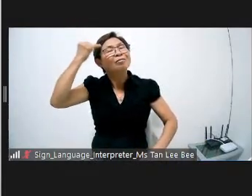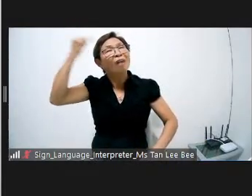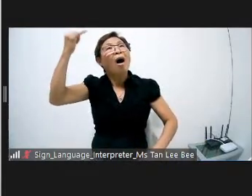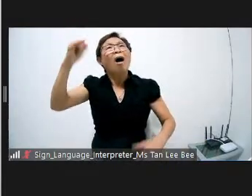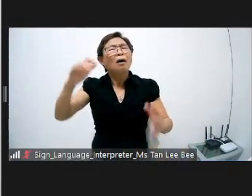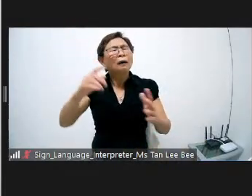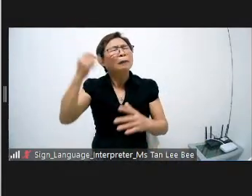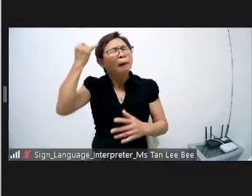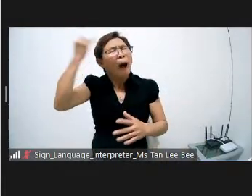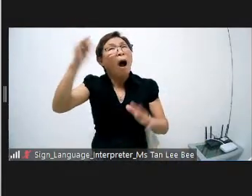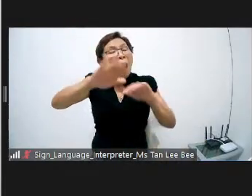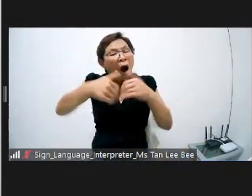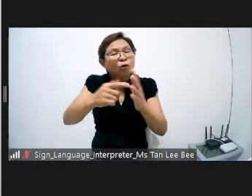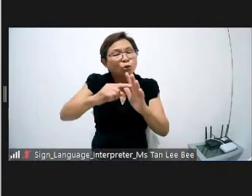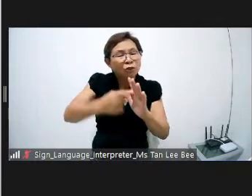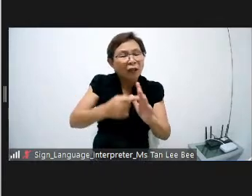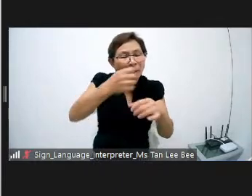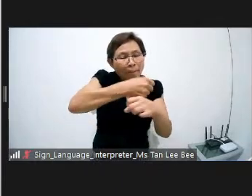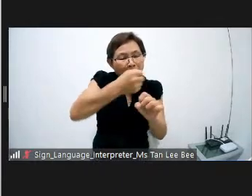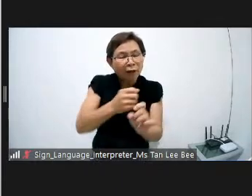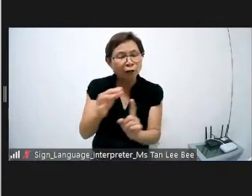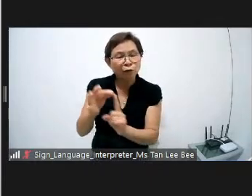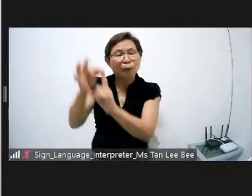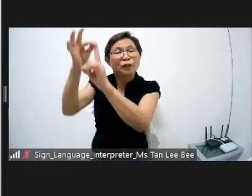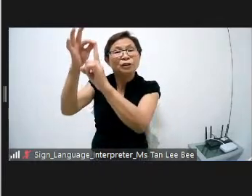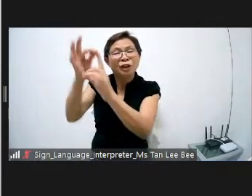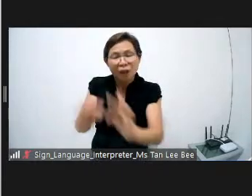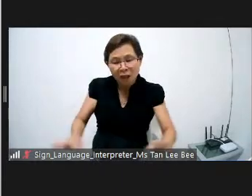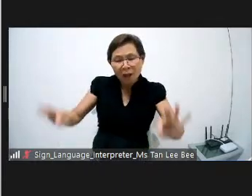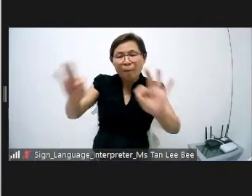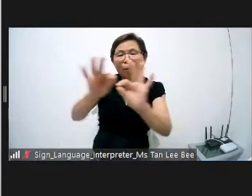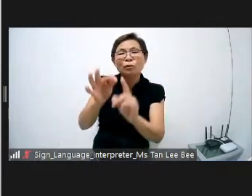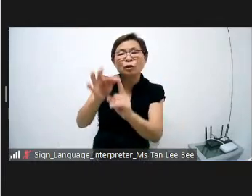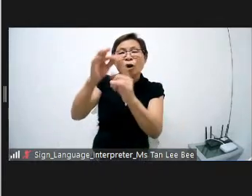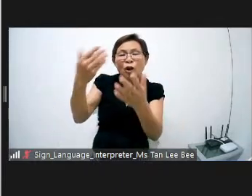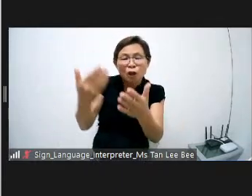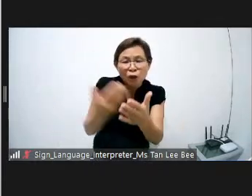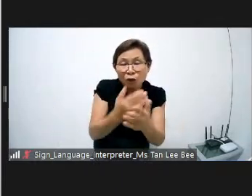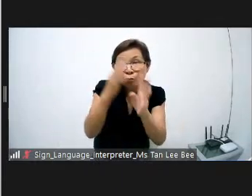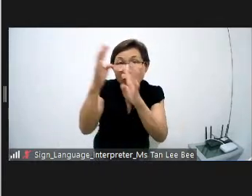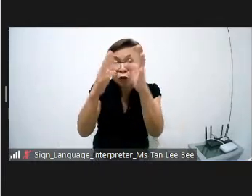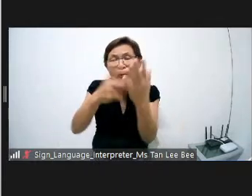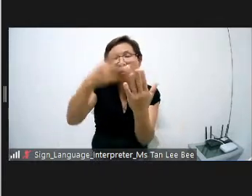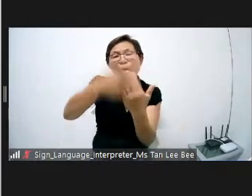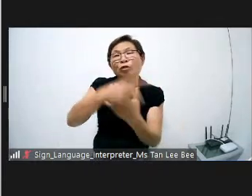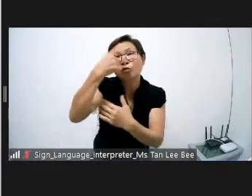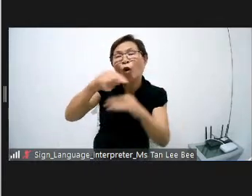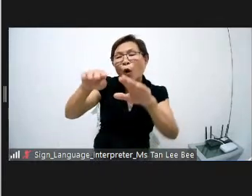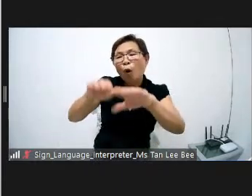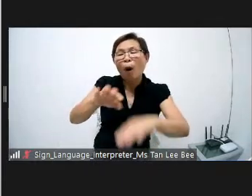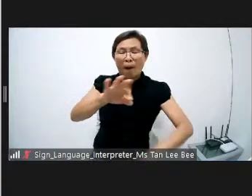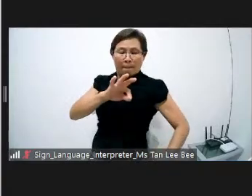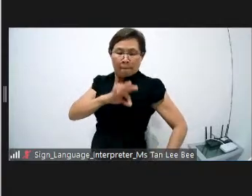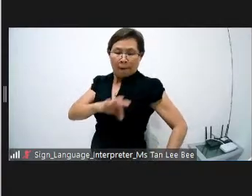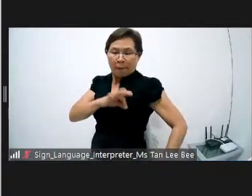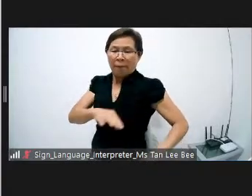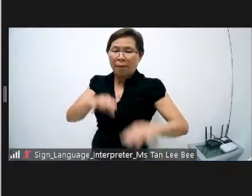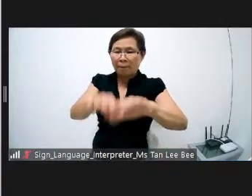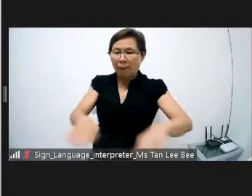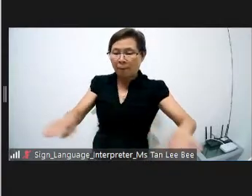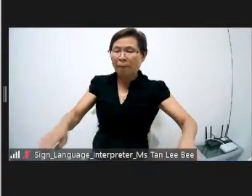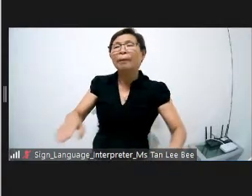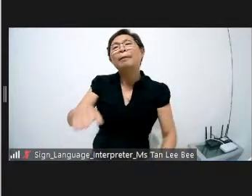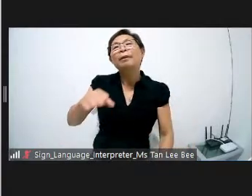start to create significant and impactful innovation project for the benefit of learners with disabilities.